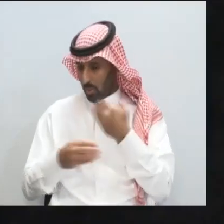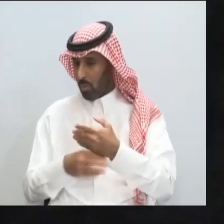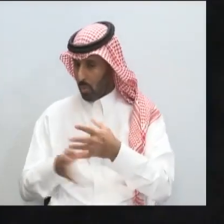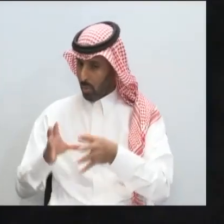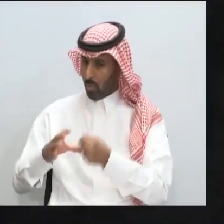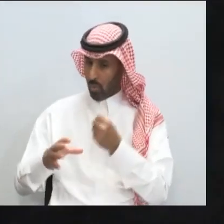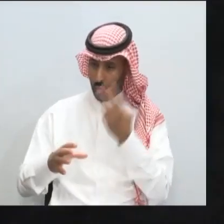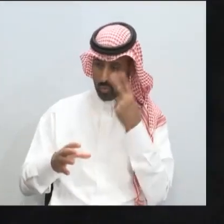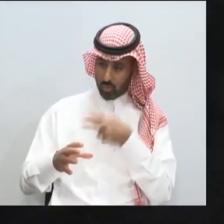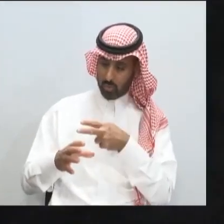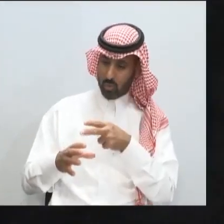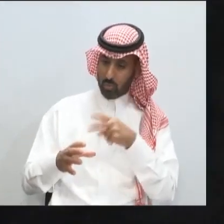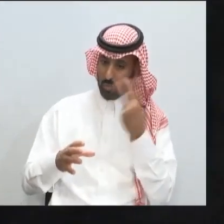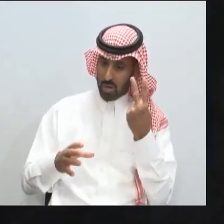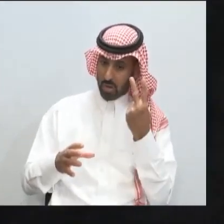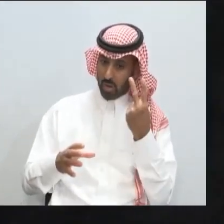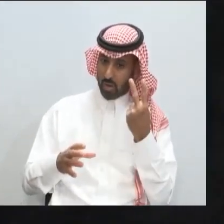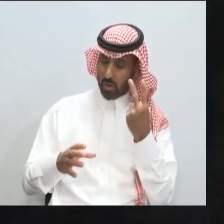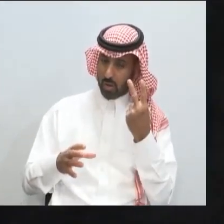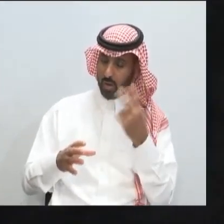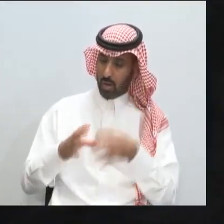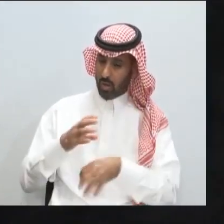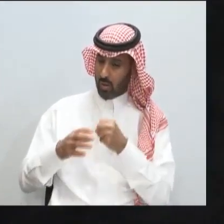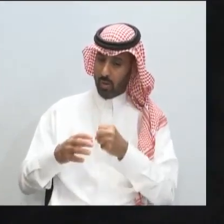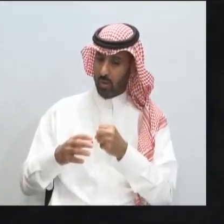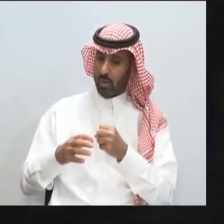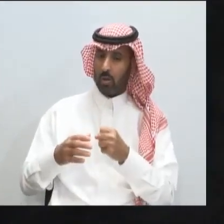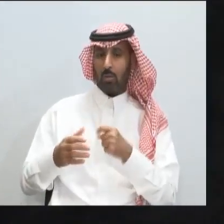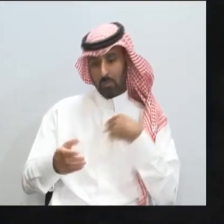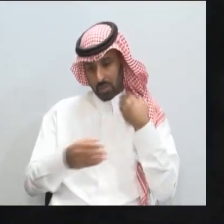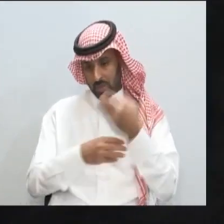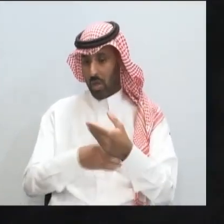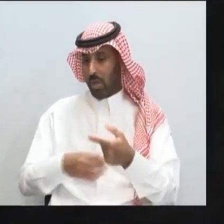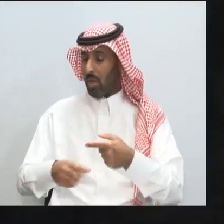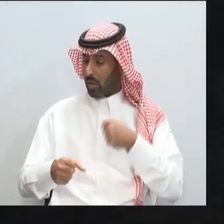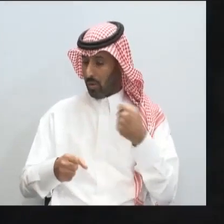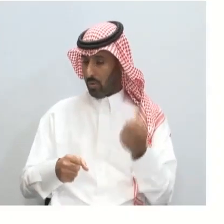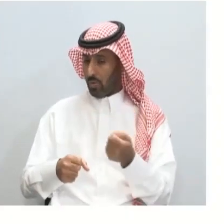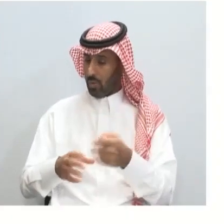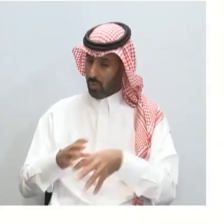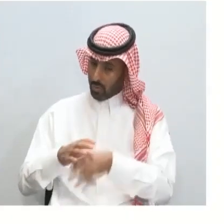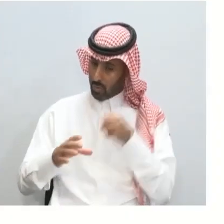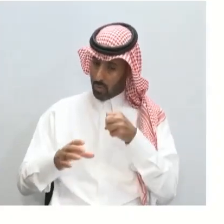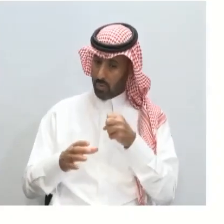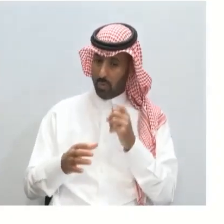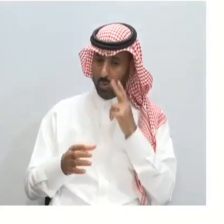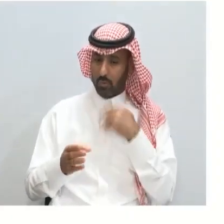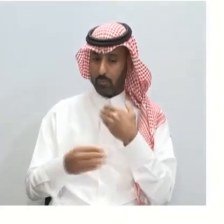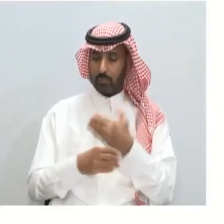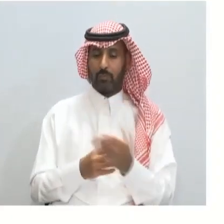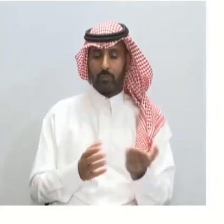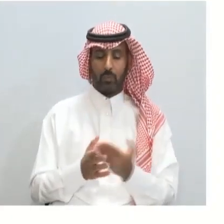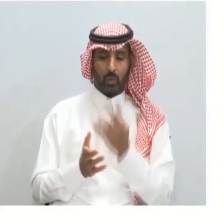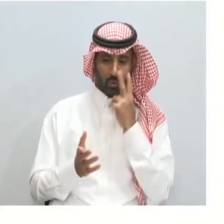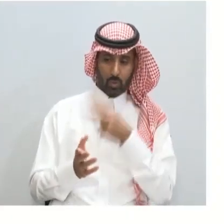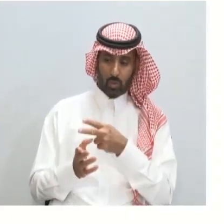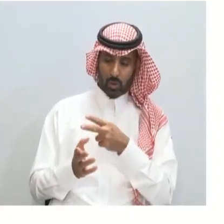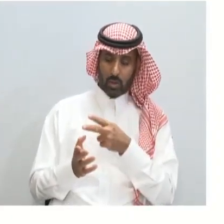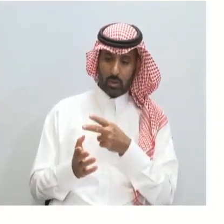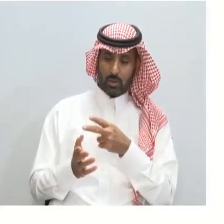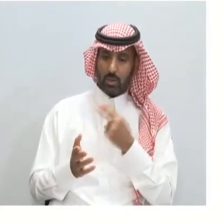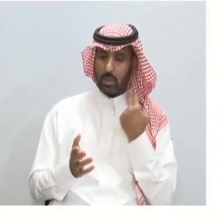him twice. So, he will do it again in the future. You can't trust